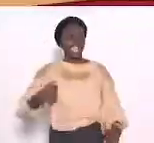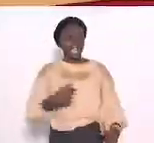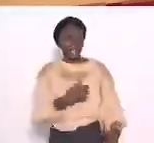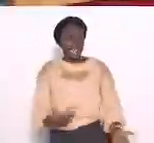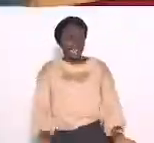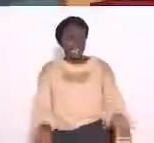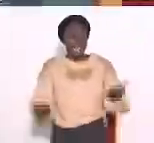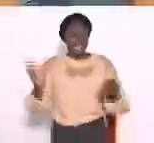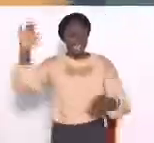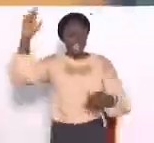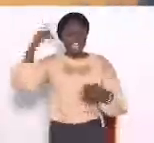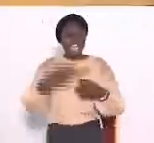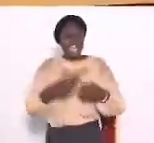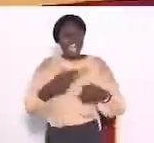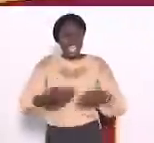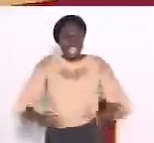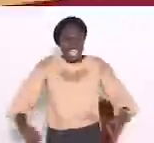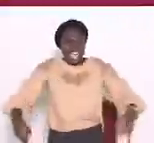um